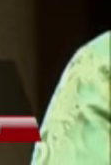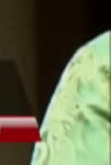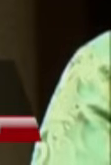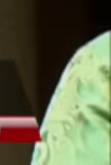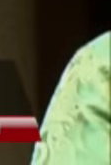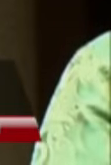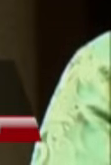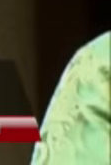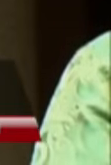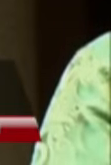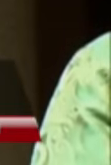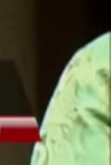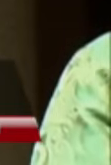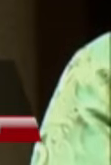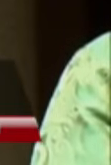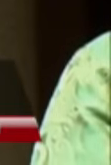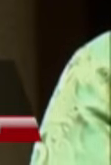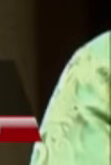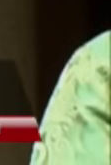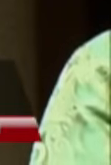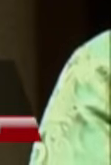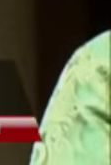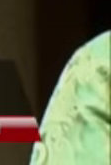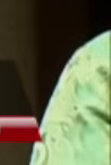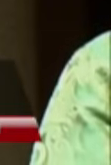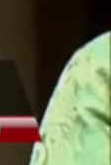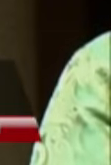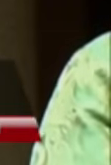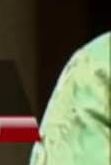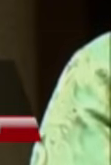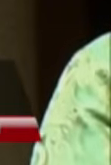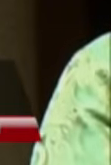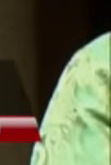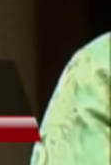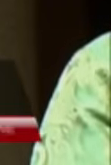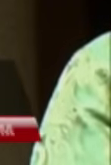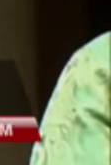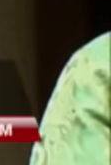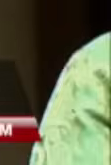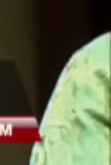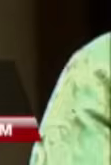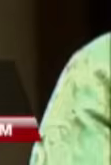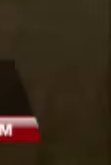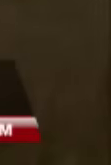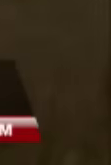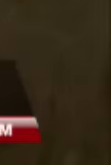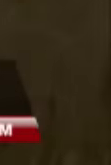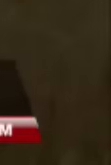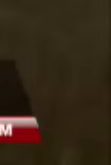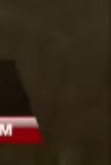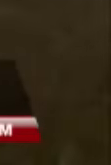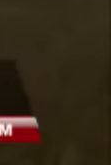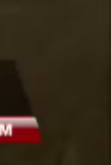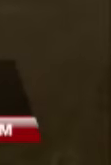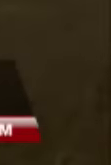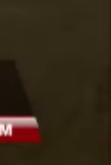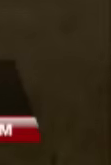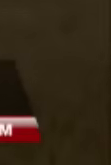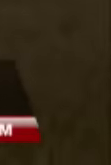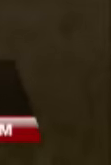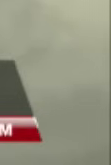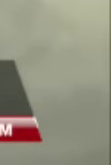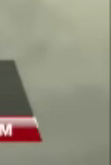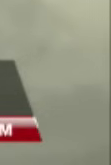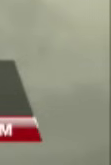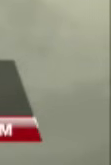economic export orientation, enable job creation, and reinforce growth. Mo dibekeng tse di tlang Eskom